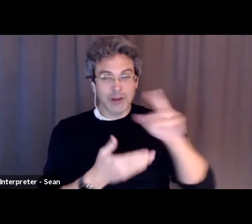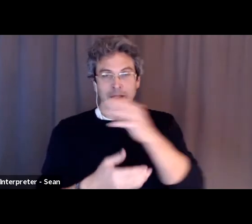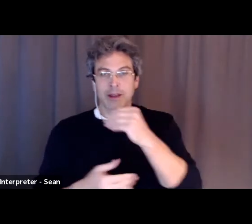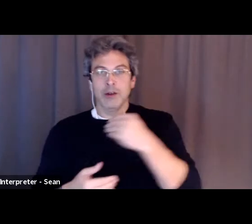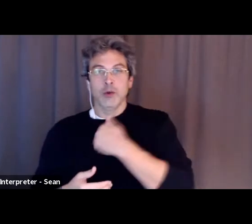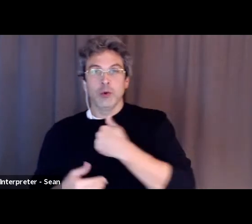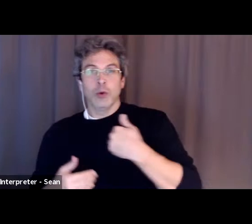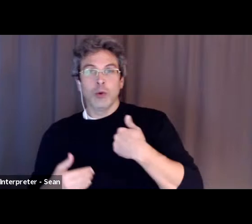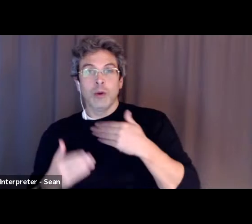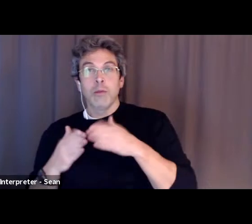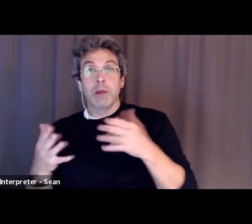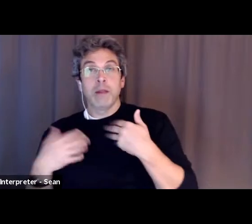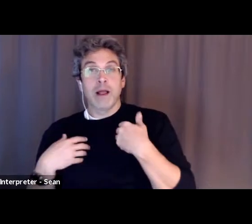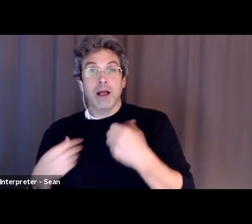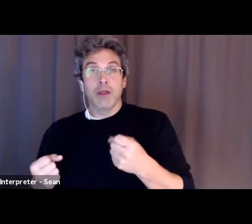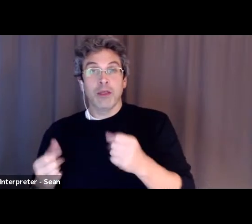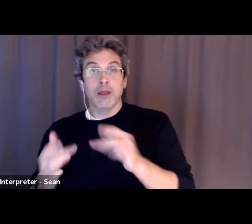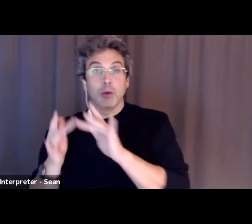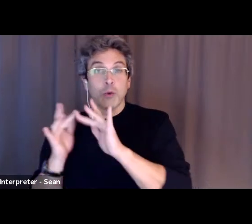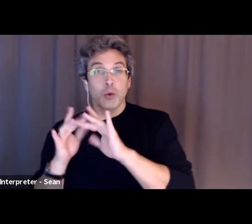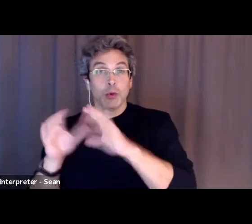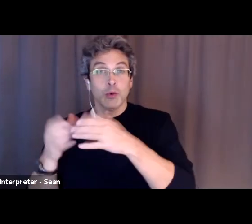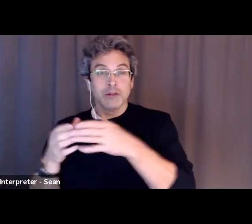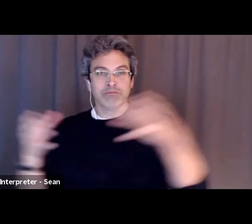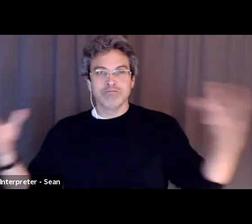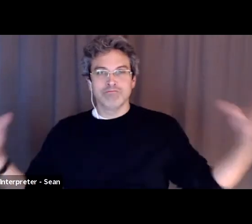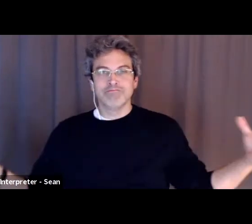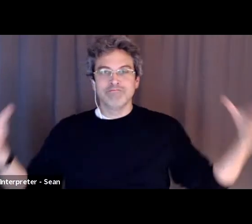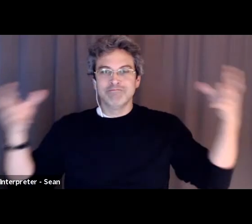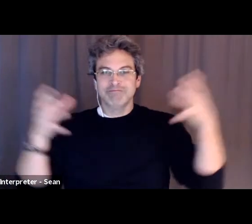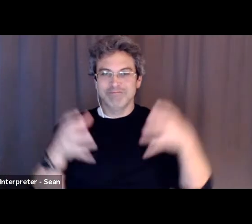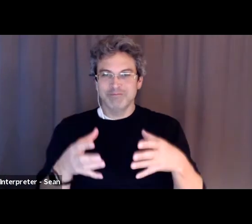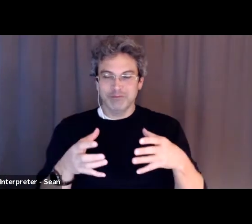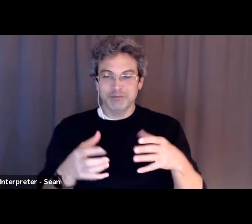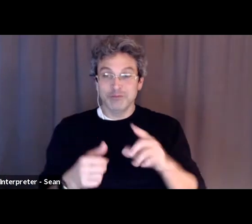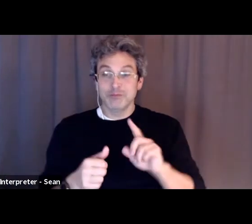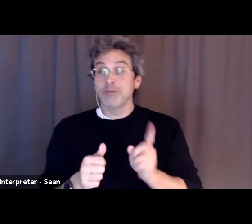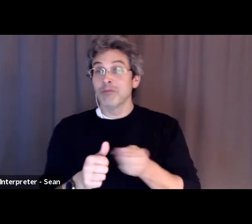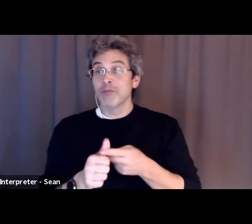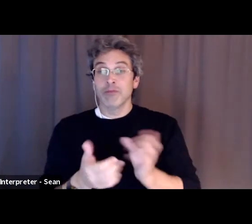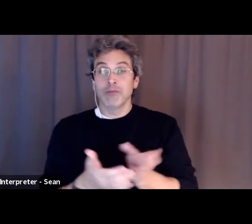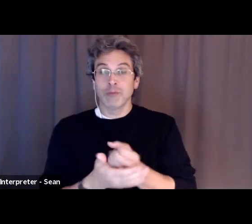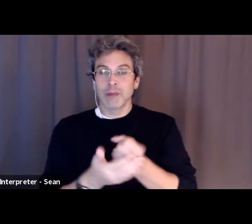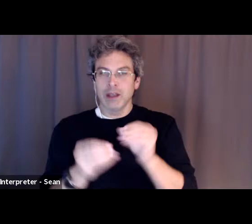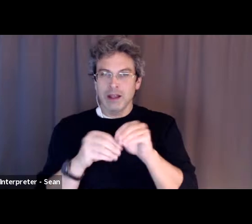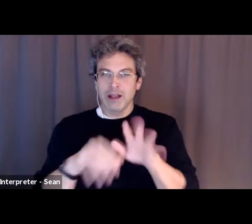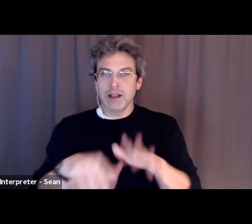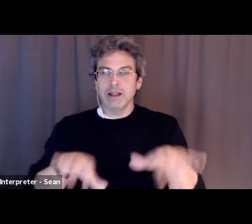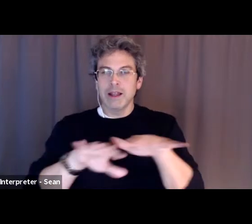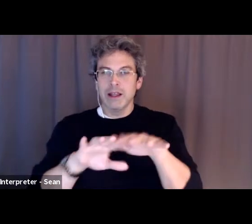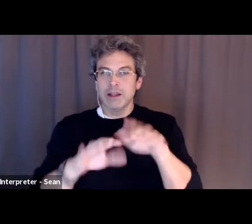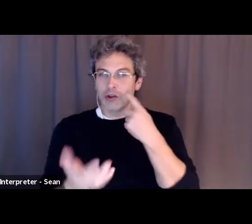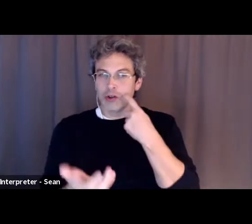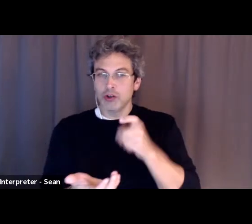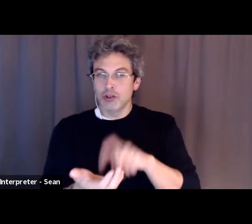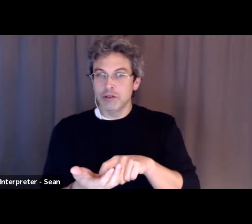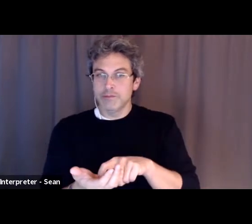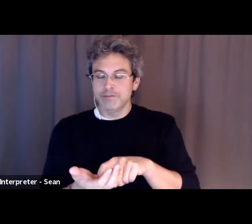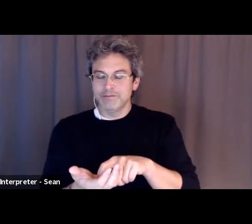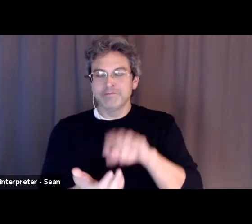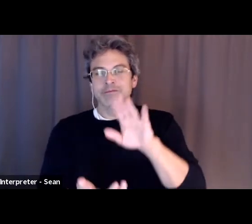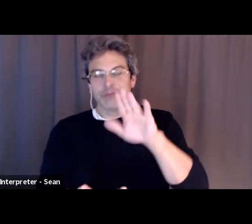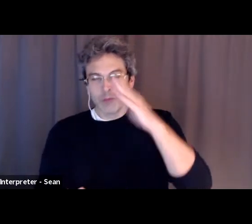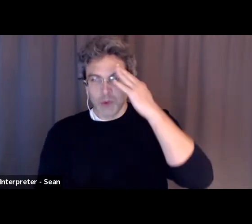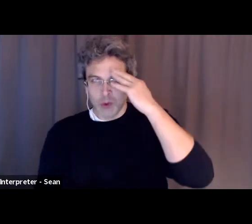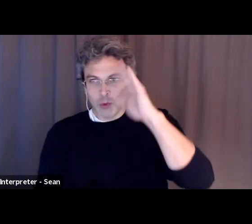Outreach Group together. I'd like to start with a land acknowledgement. And I appreciate that we are not all in